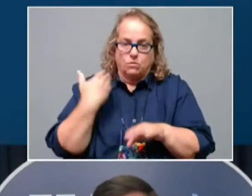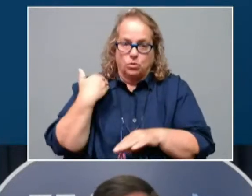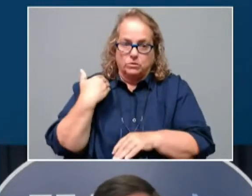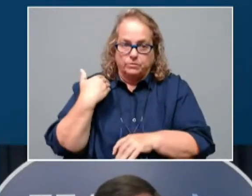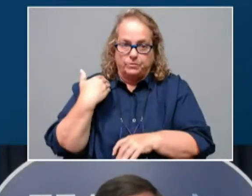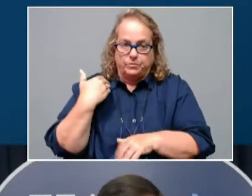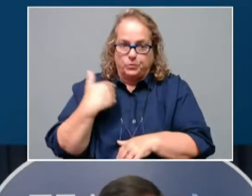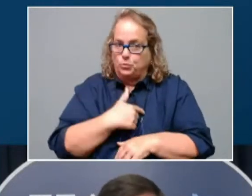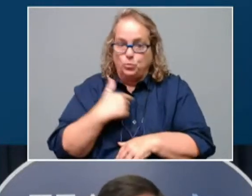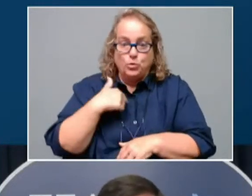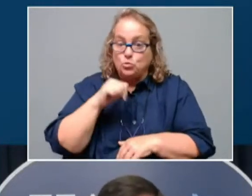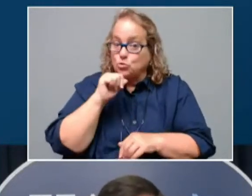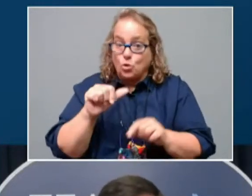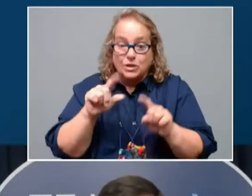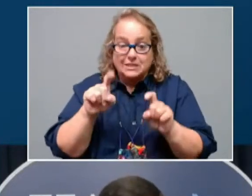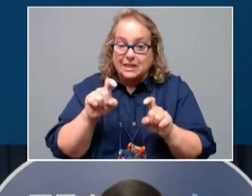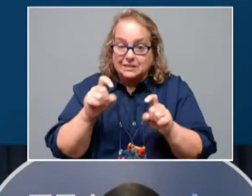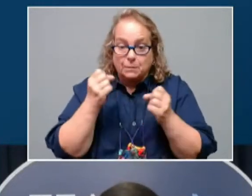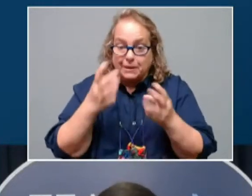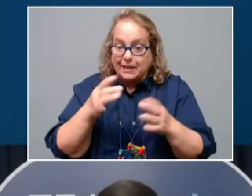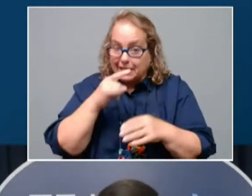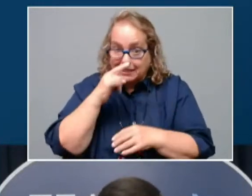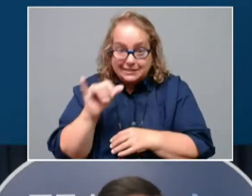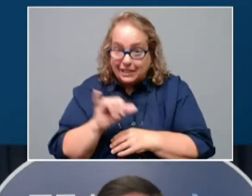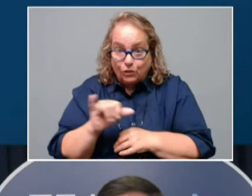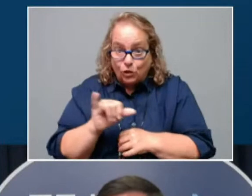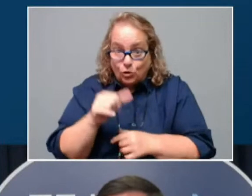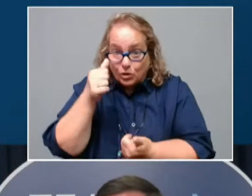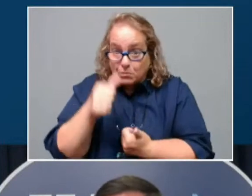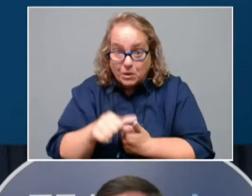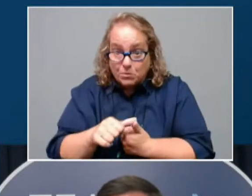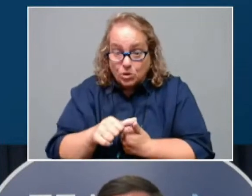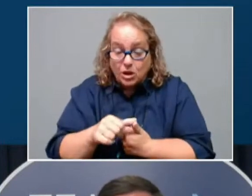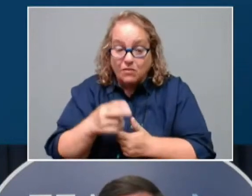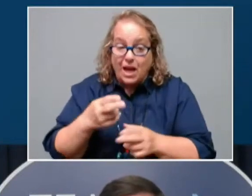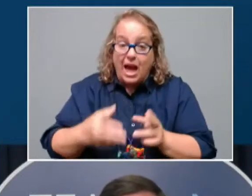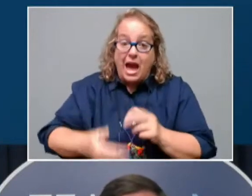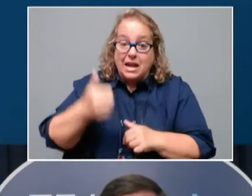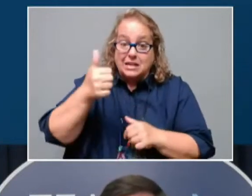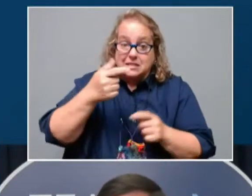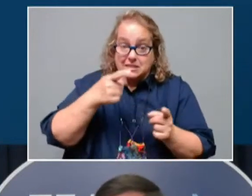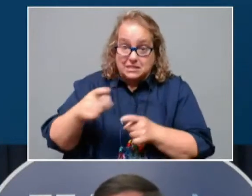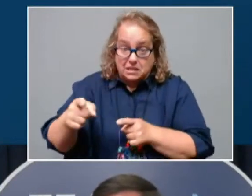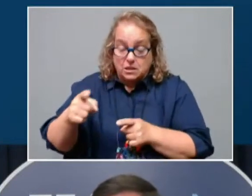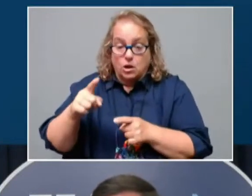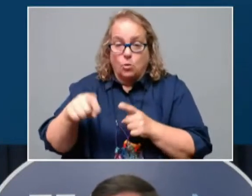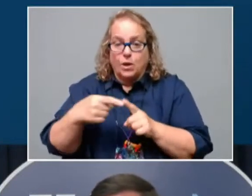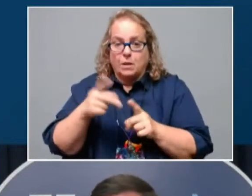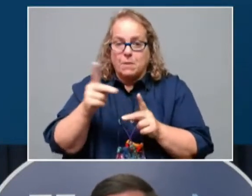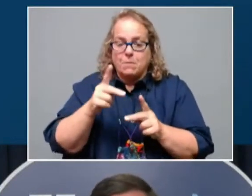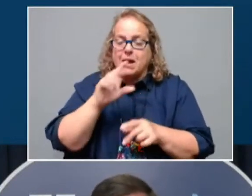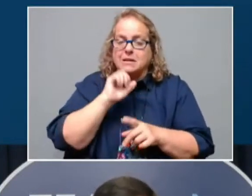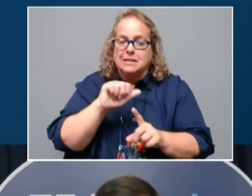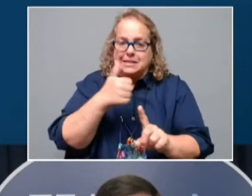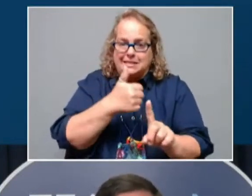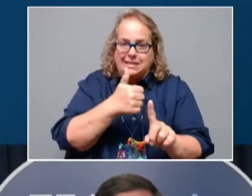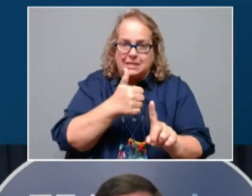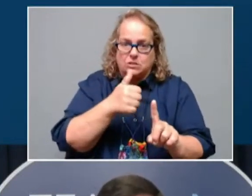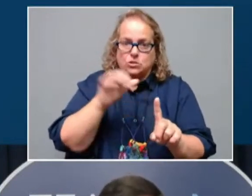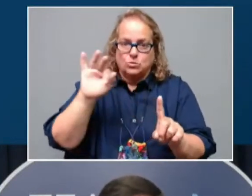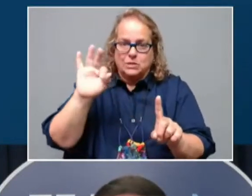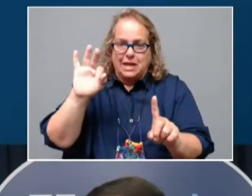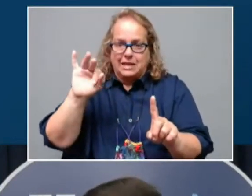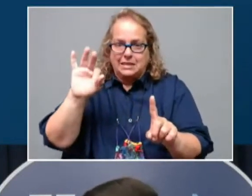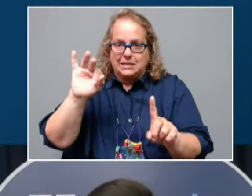test a lot of kids either. The highest incident rate is in between people 10 to 19 years old